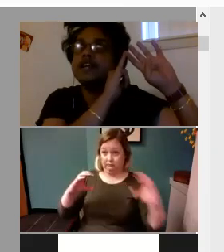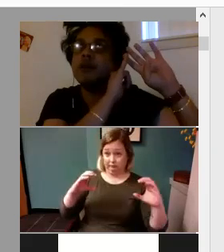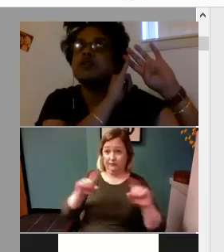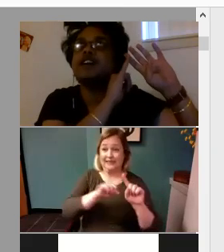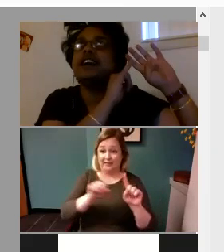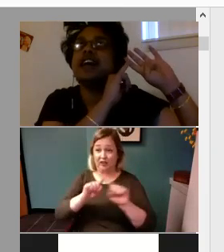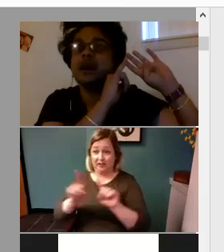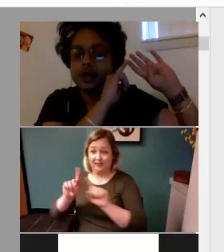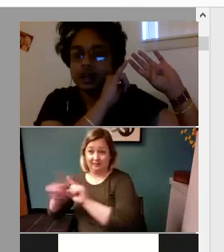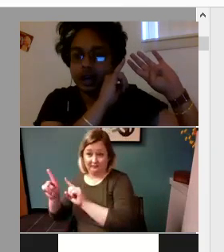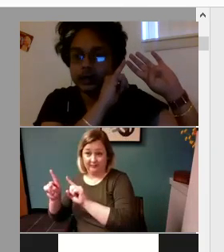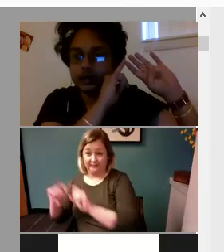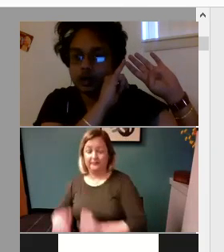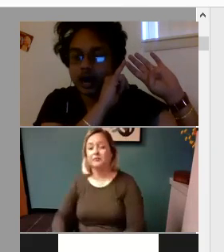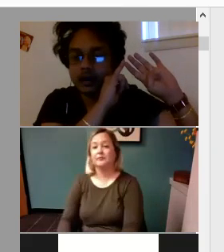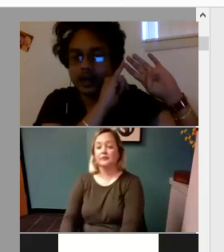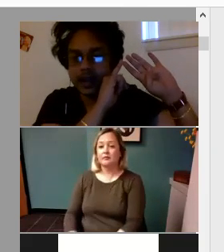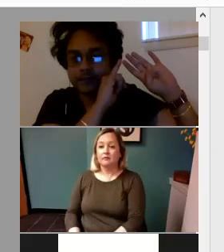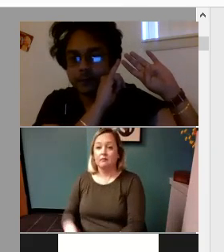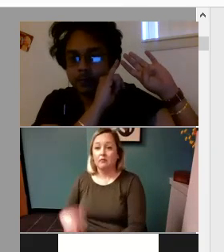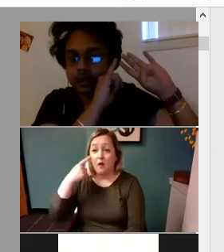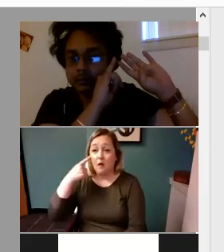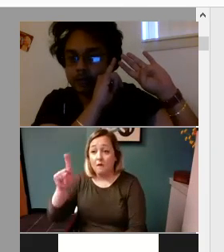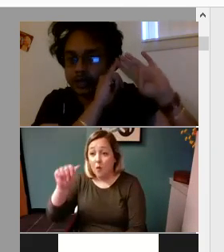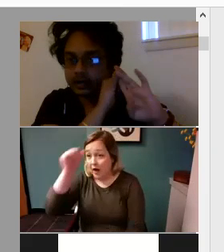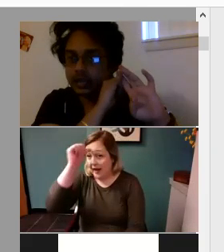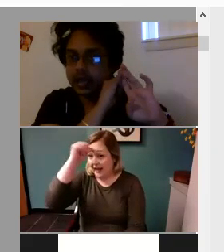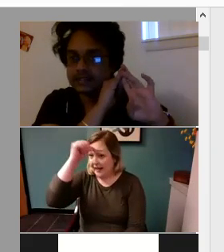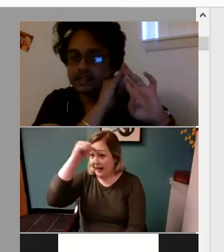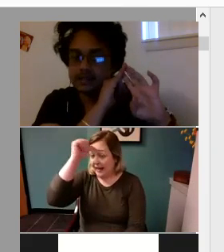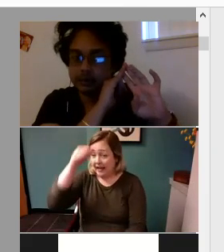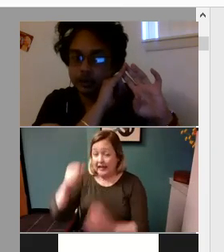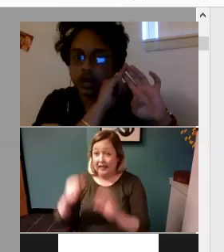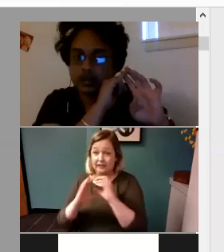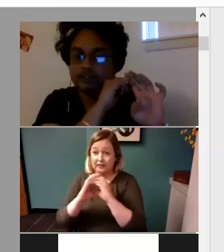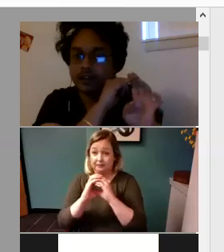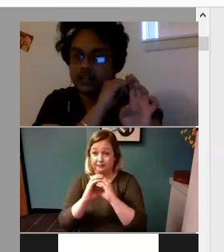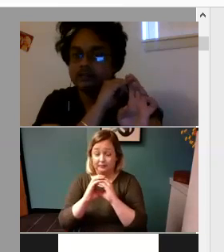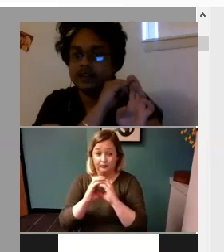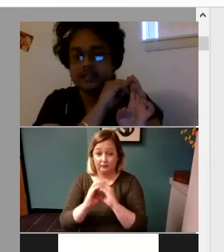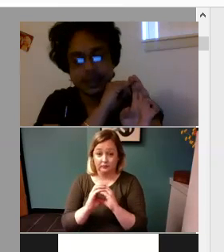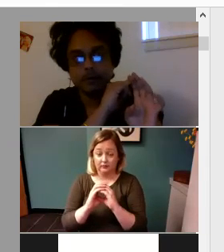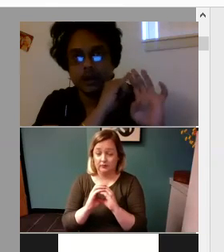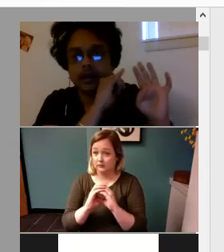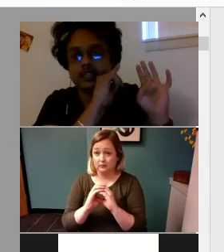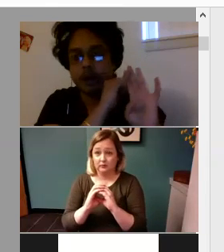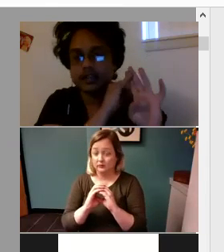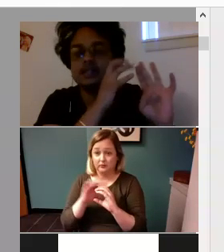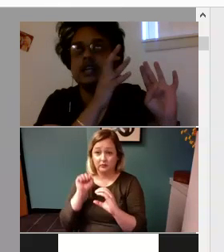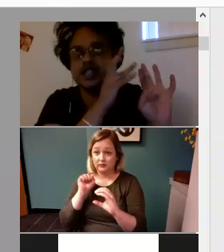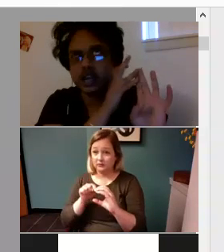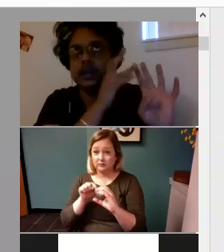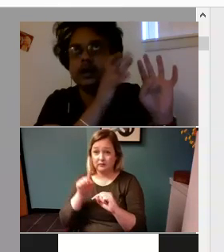okay, in terms of India, you can't have India has this, you can't have India with the same color